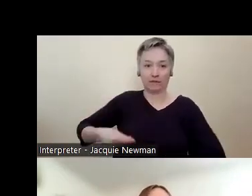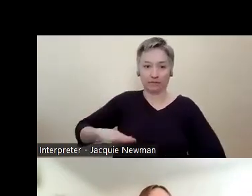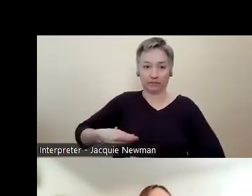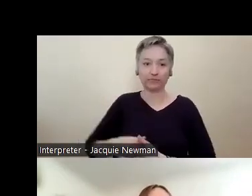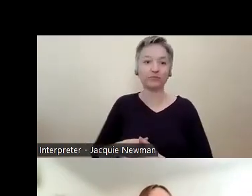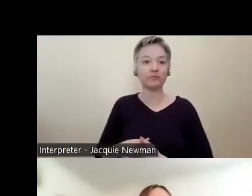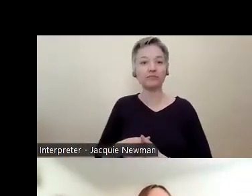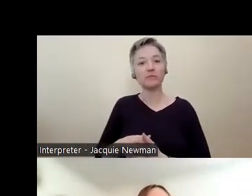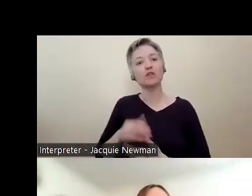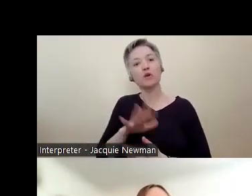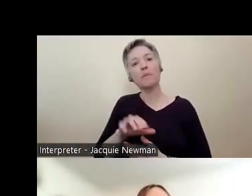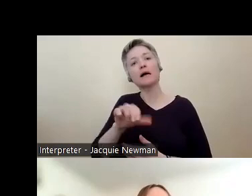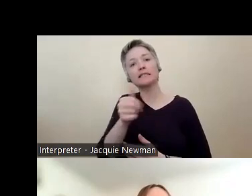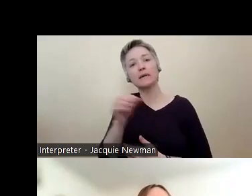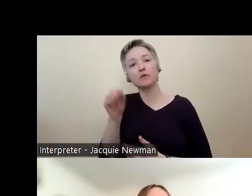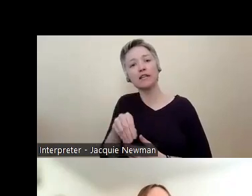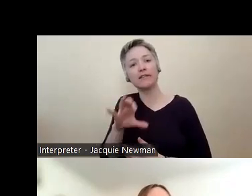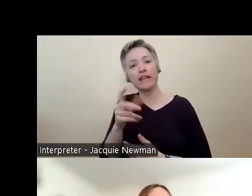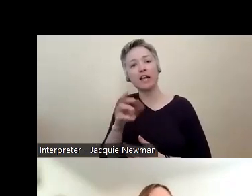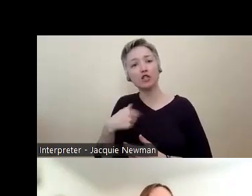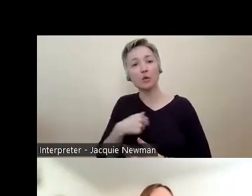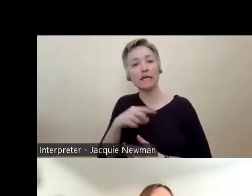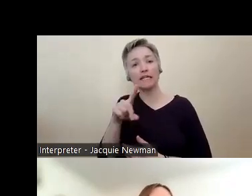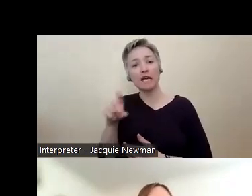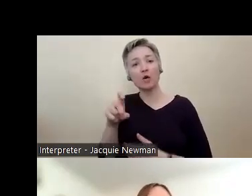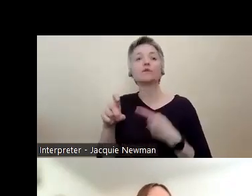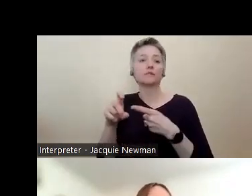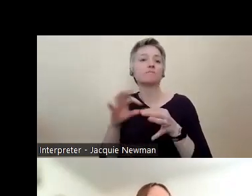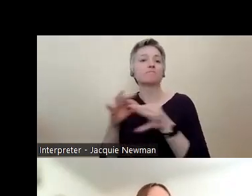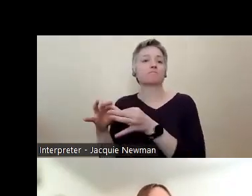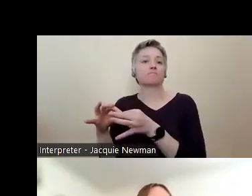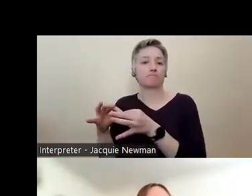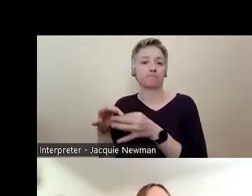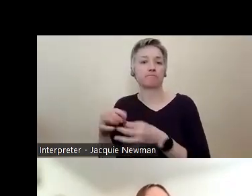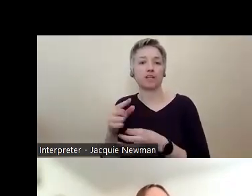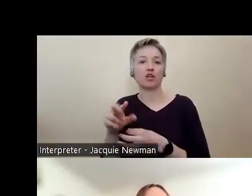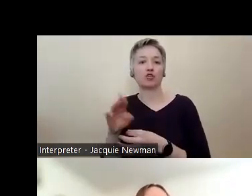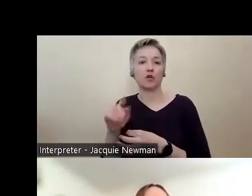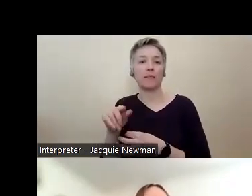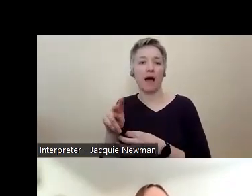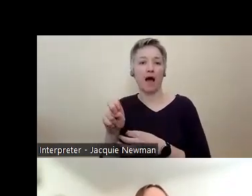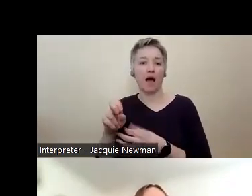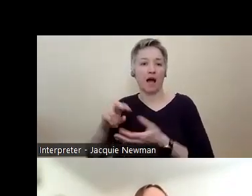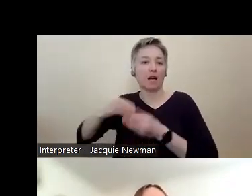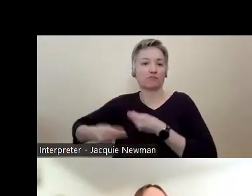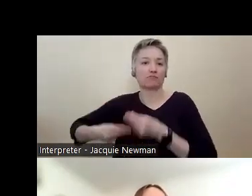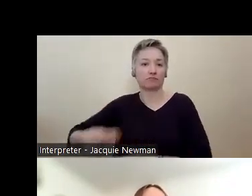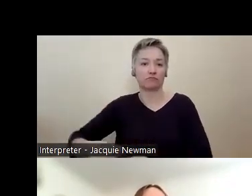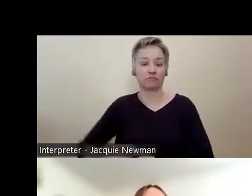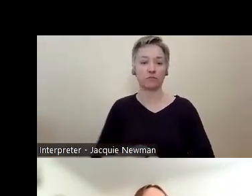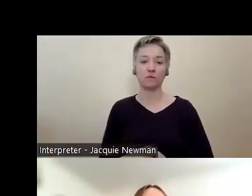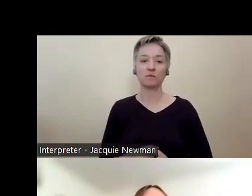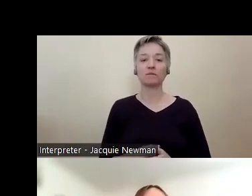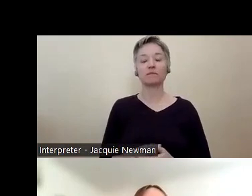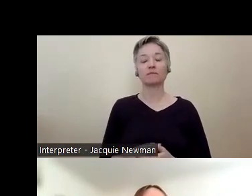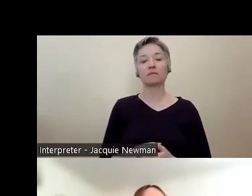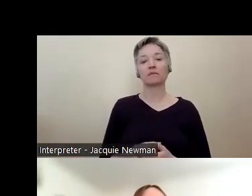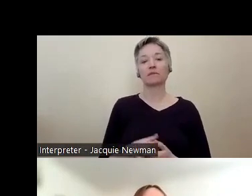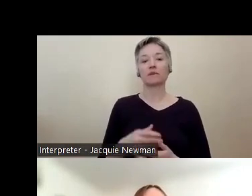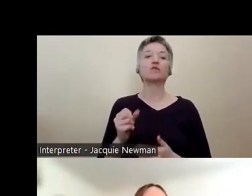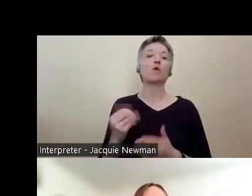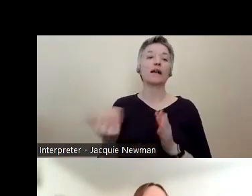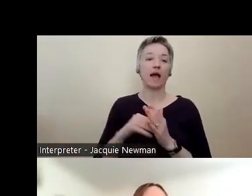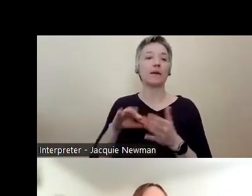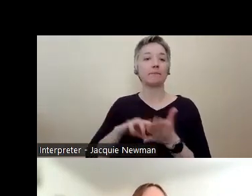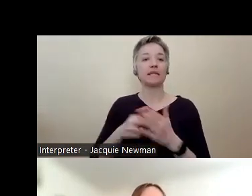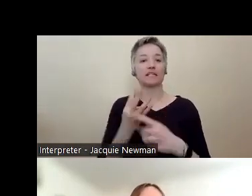cancers that are diagnosed. So we found that about 10% of cancers are indeed genetic. And again, these are gene mutations that can